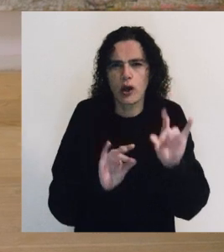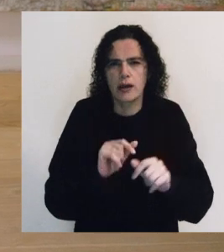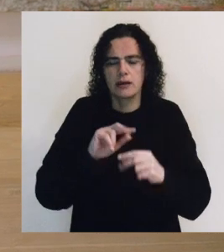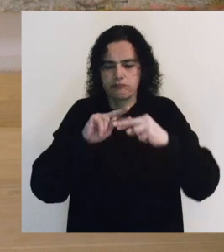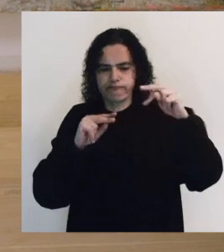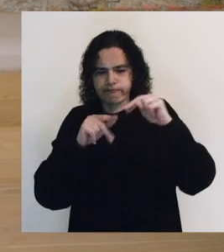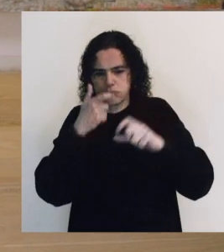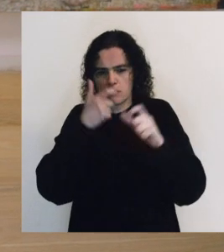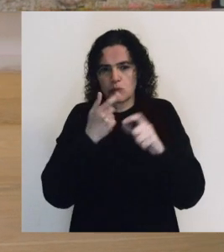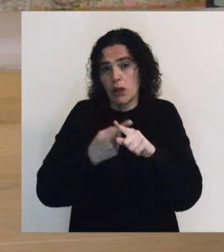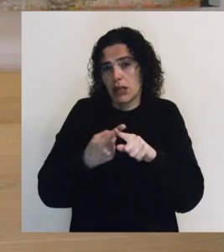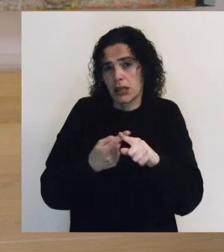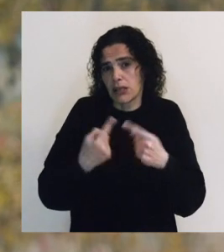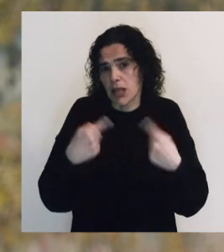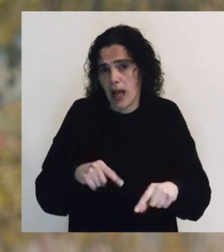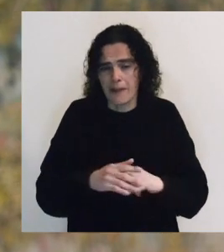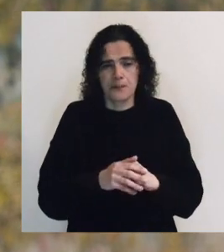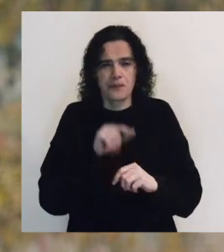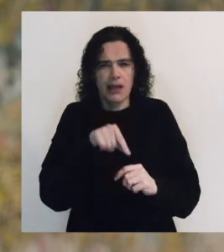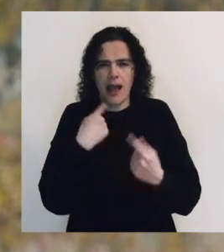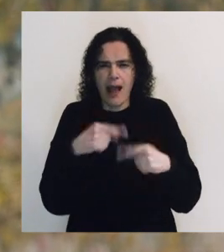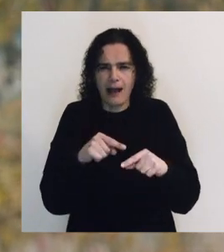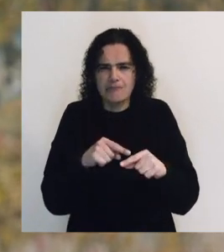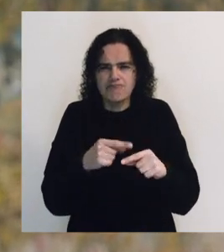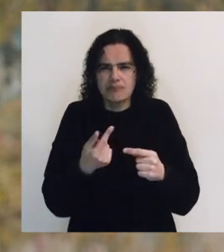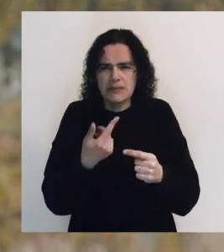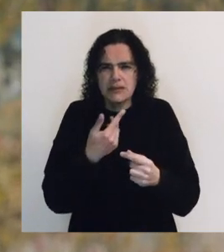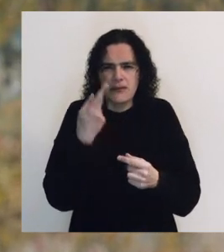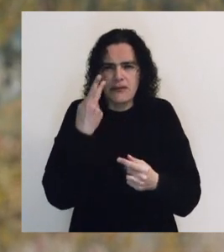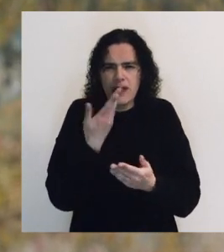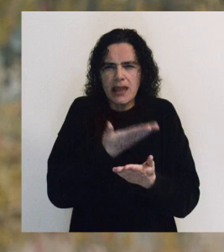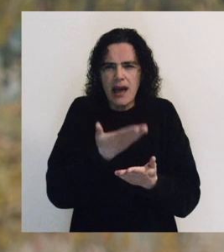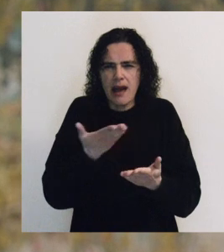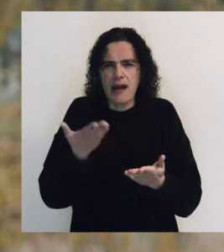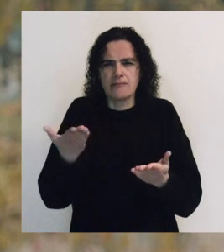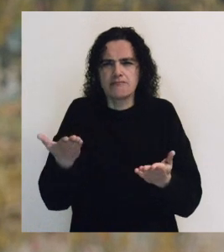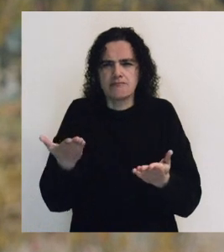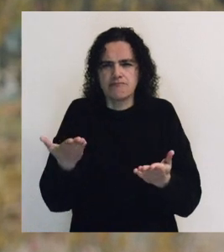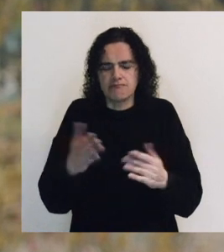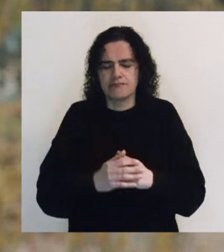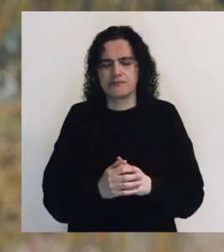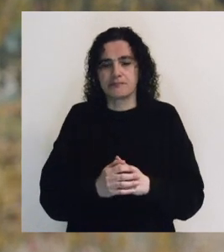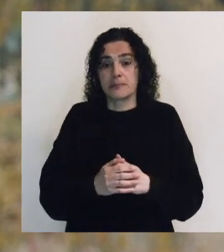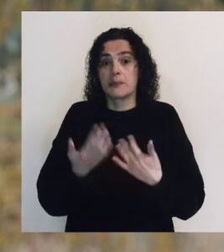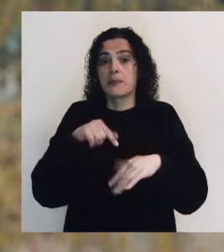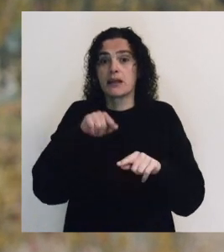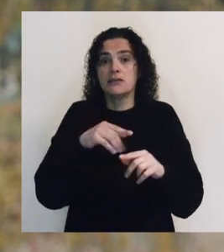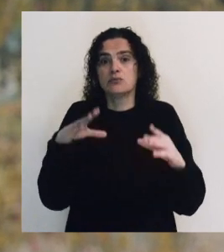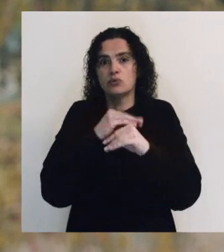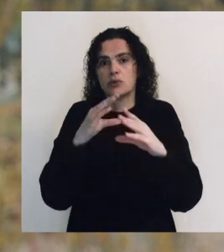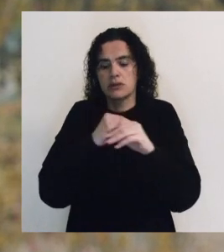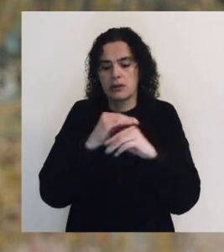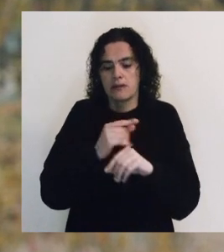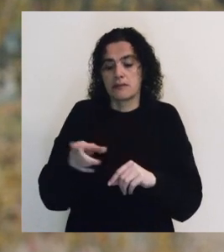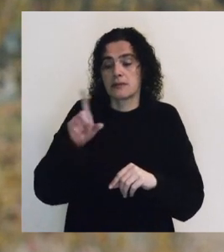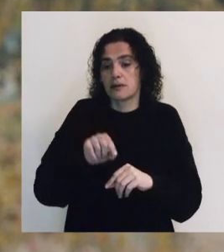the DNA of people who might be interested in it. So it carries an existing life. But these